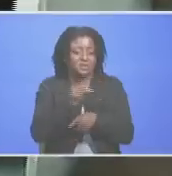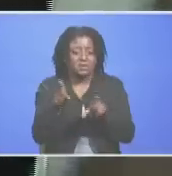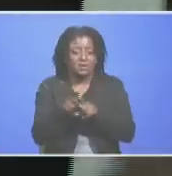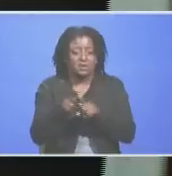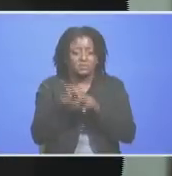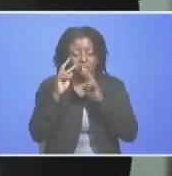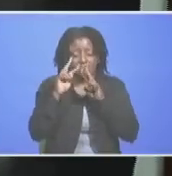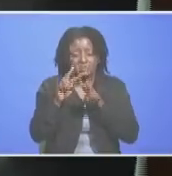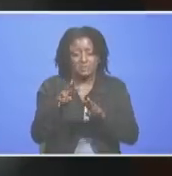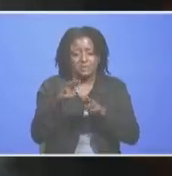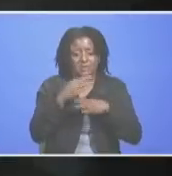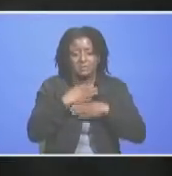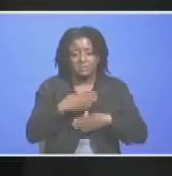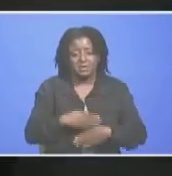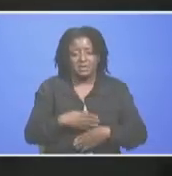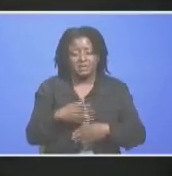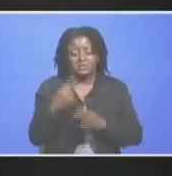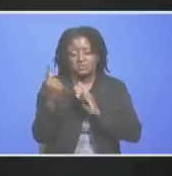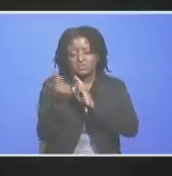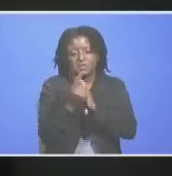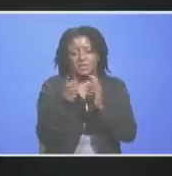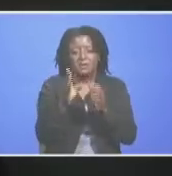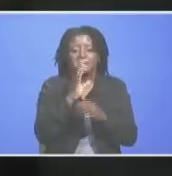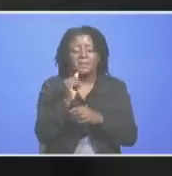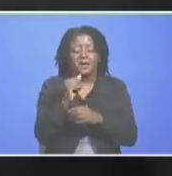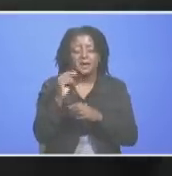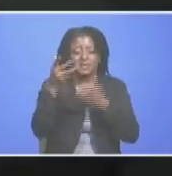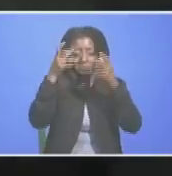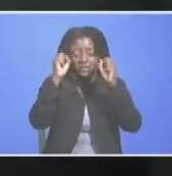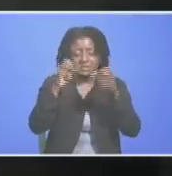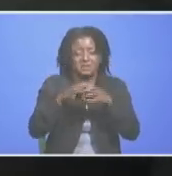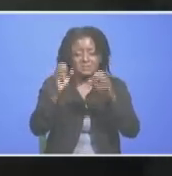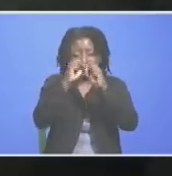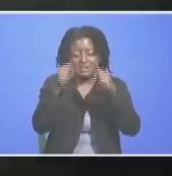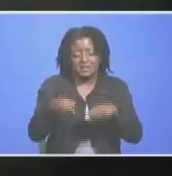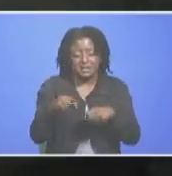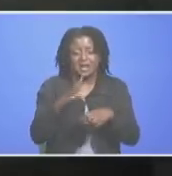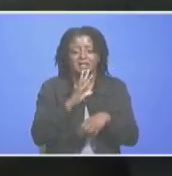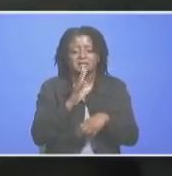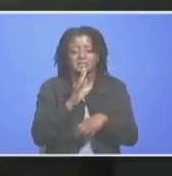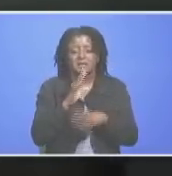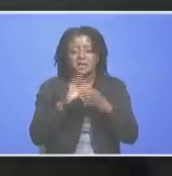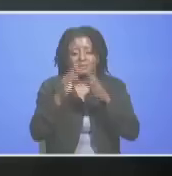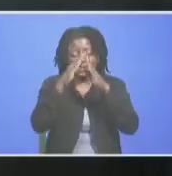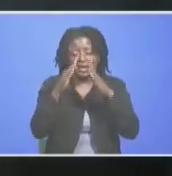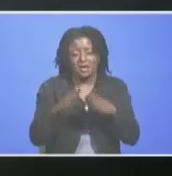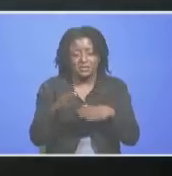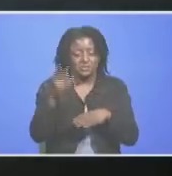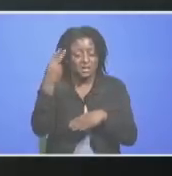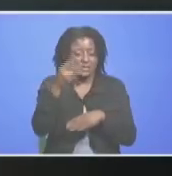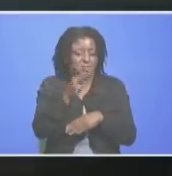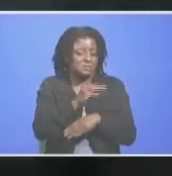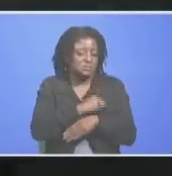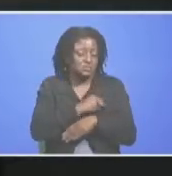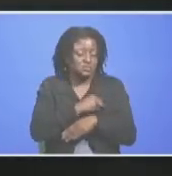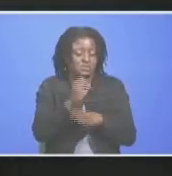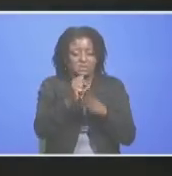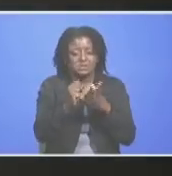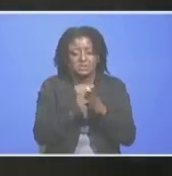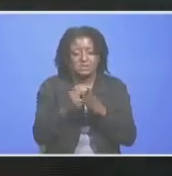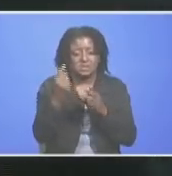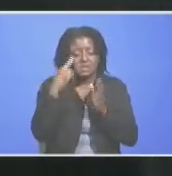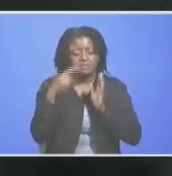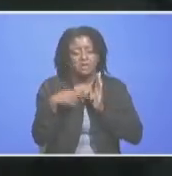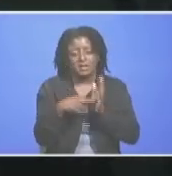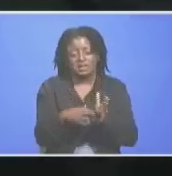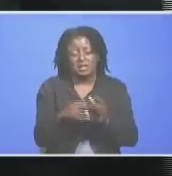was greeted by the President of the Senate, Kay Forbes Smith, and Speaker of the House of Assembly, Howson Moutry. A state-recognized funeral for the